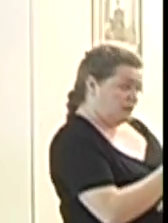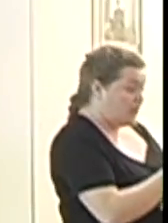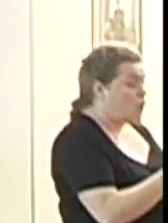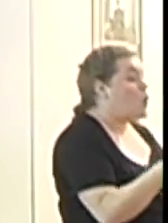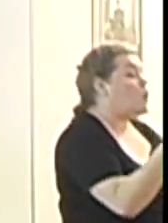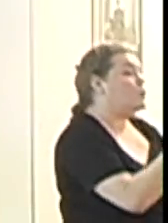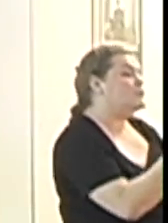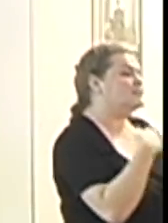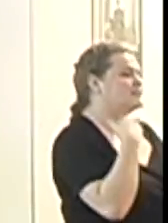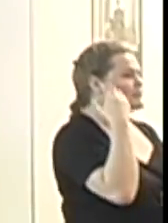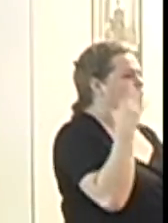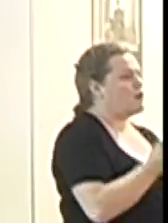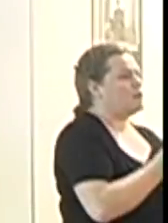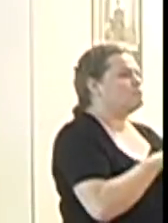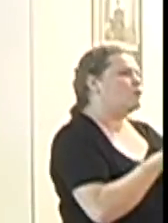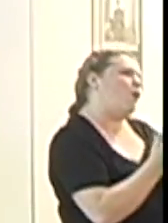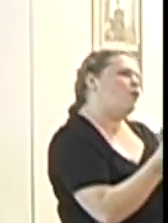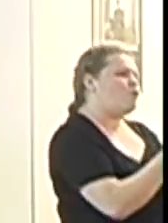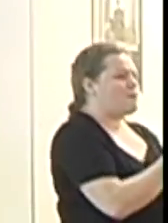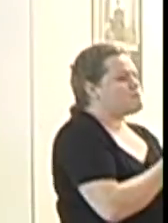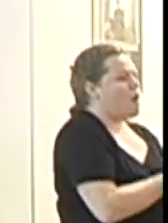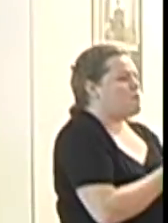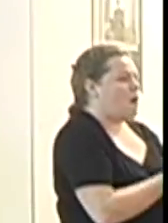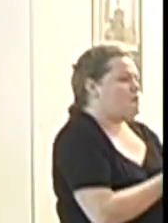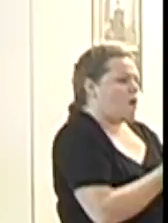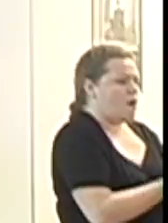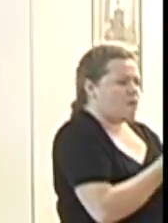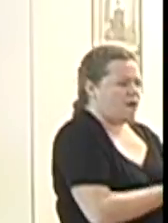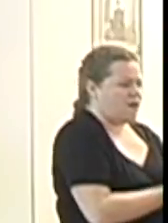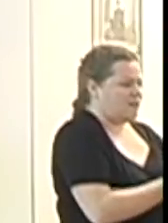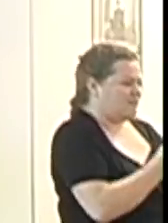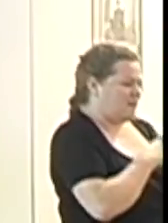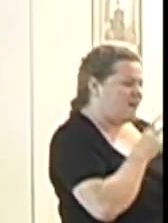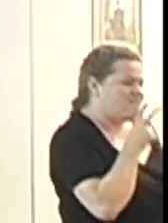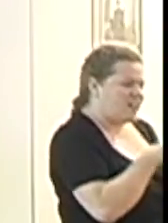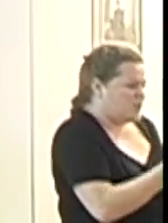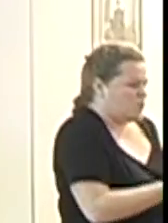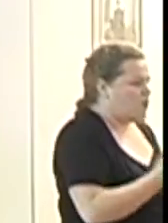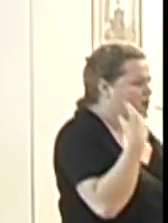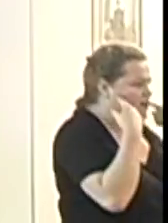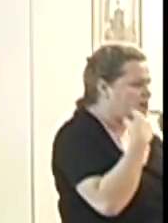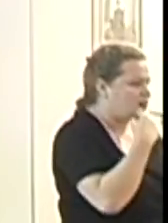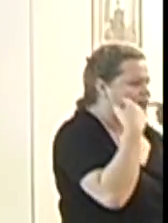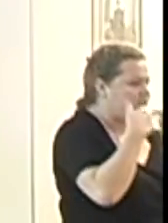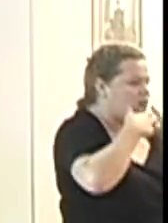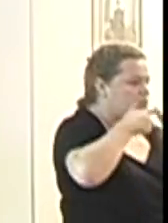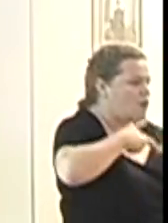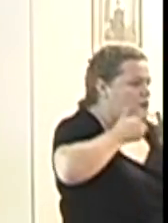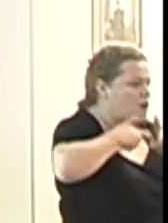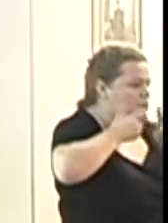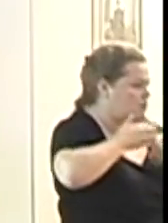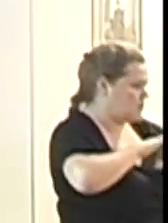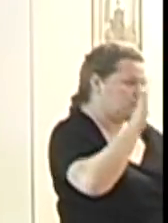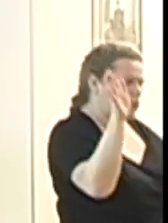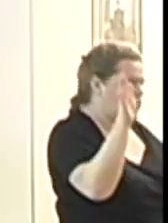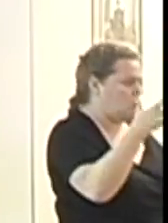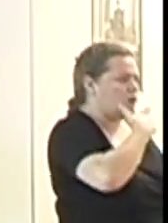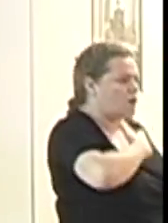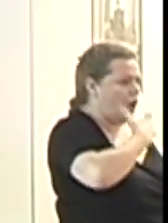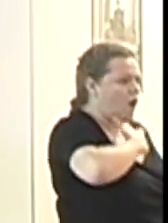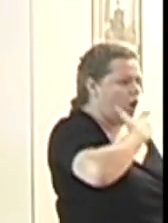babbling as largely a simple oscillation of the mandible, ba, ba, ba. So opening and closing of the